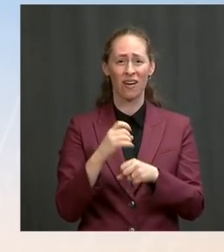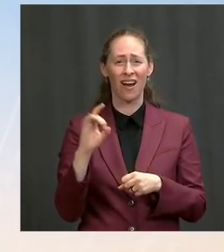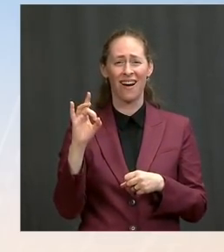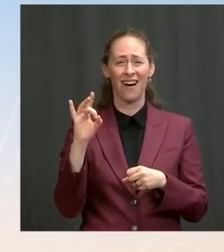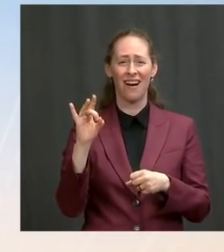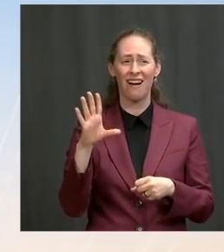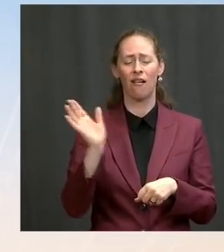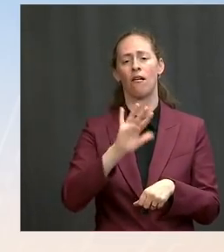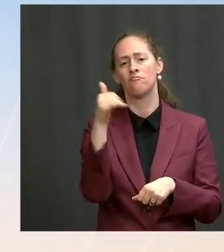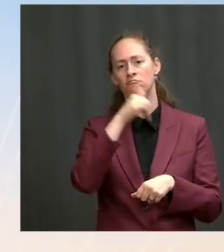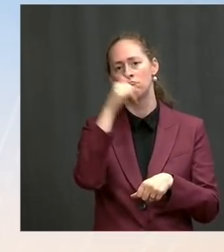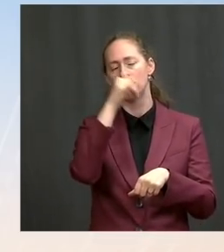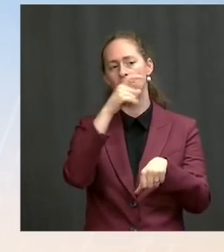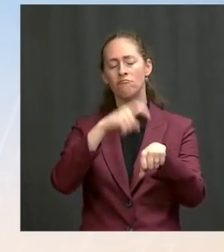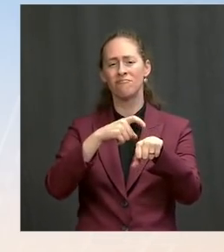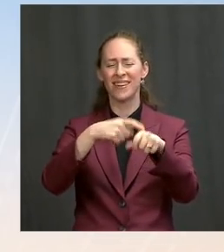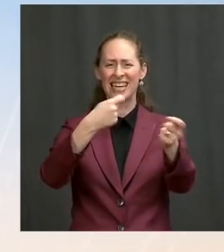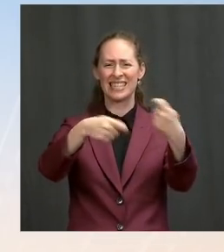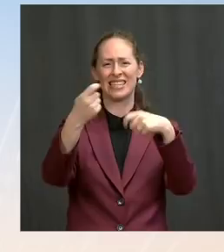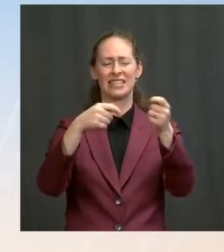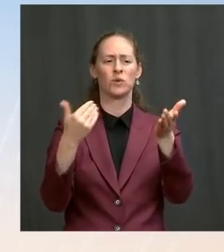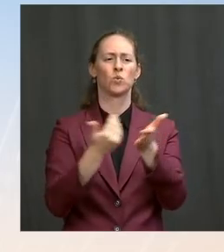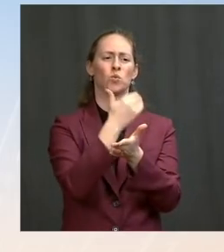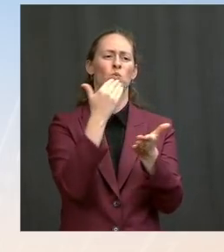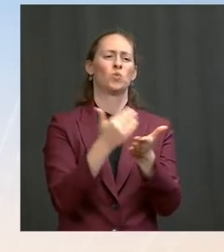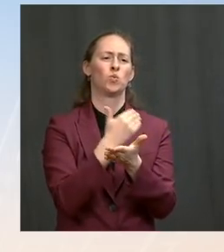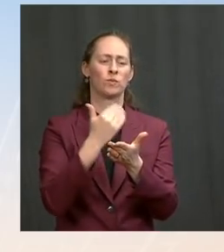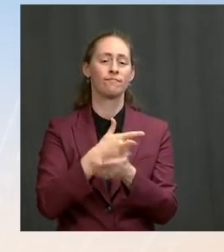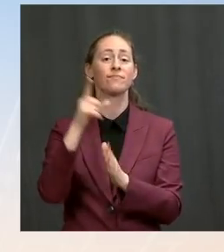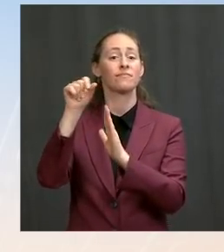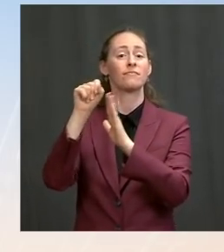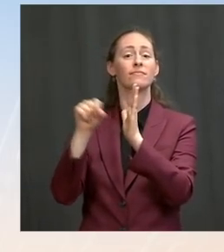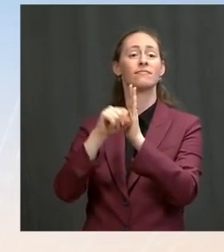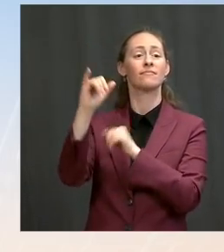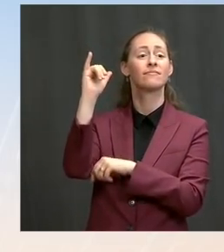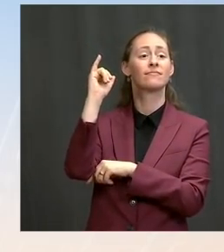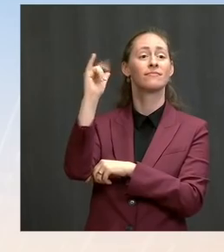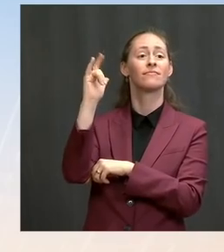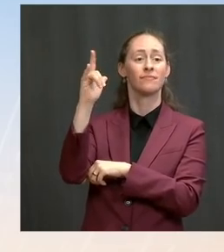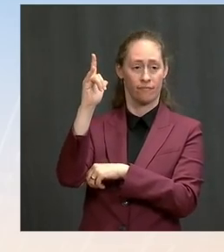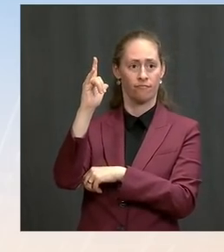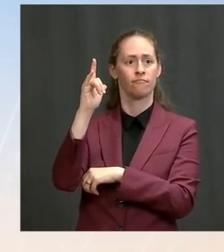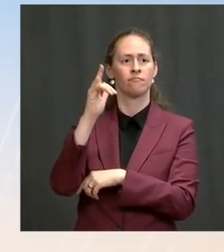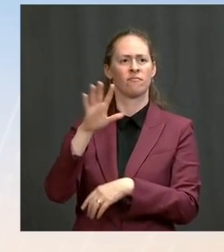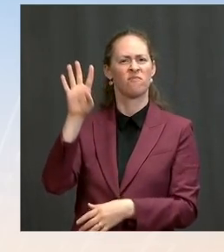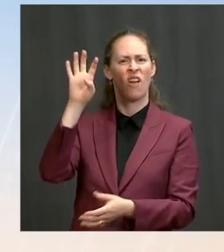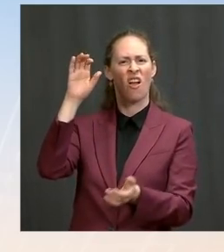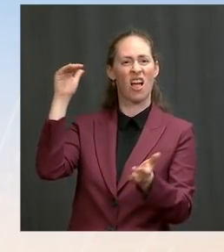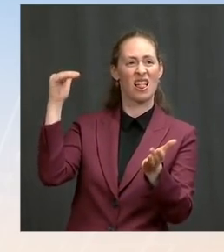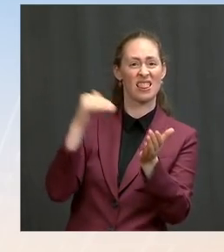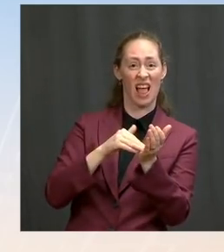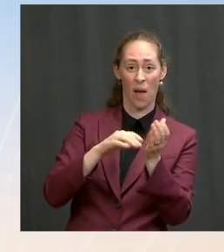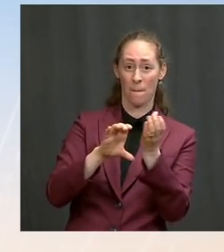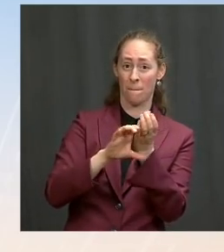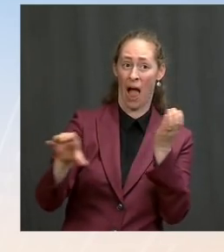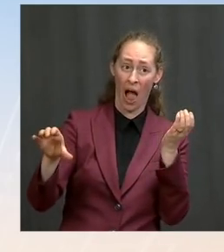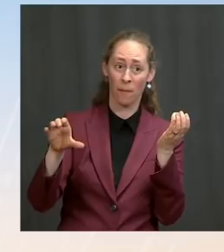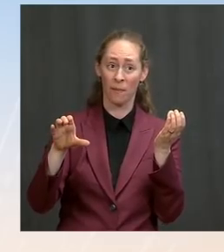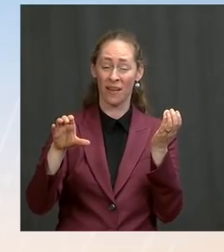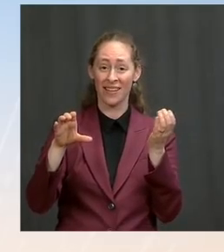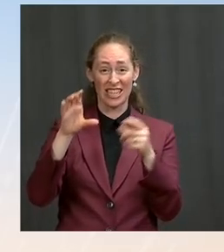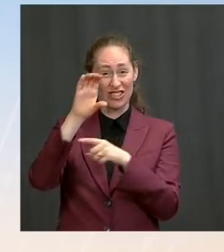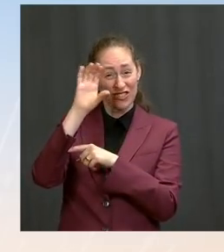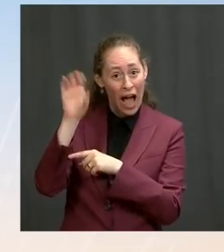In Illinois, where there are 400,000 lead service lines just in the Chicagoland area, I heard from people who are struggling to